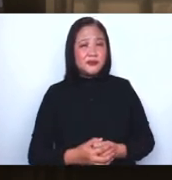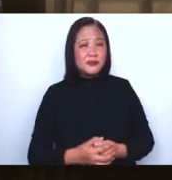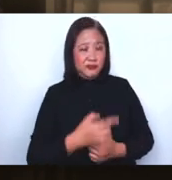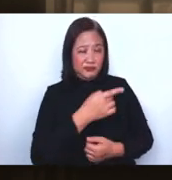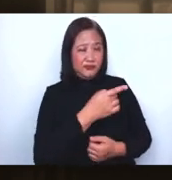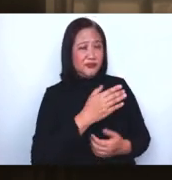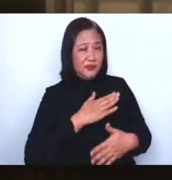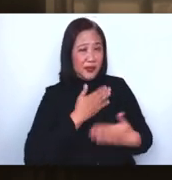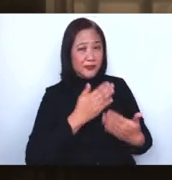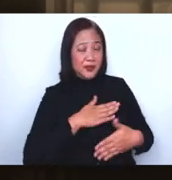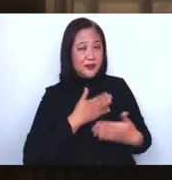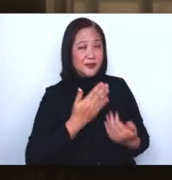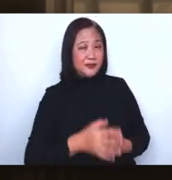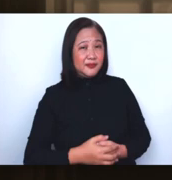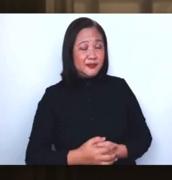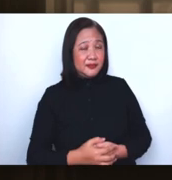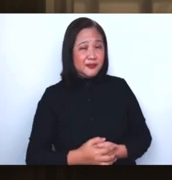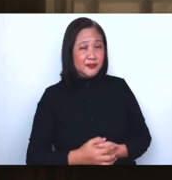you're happy